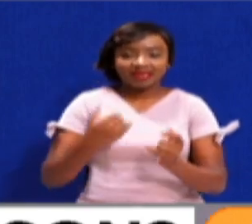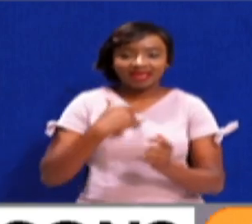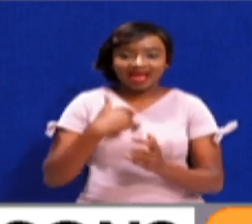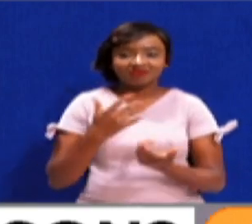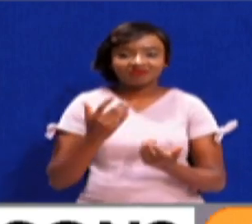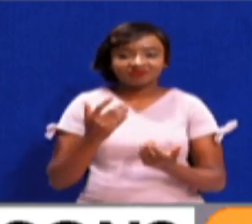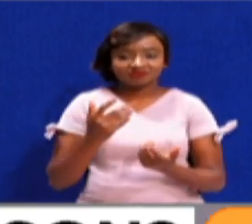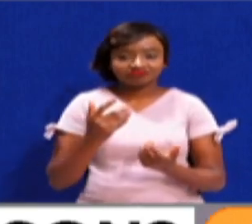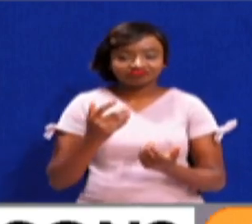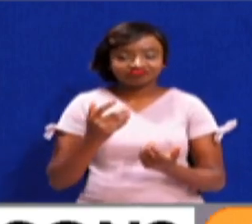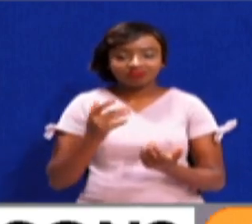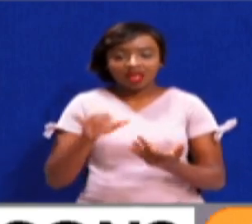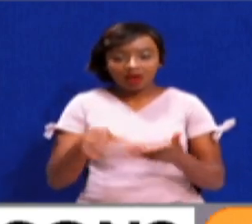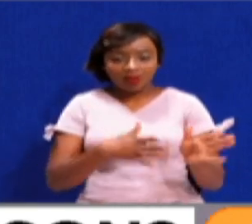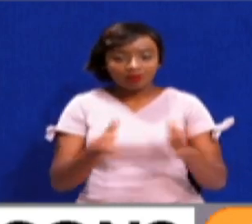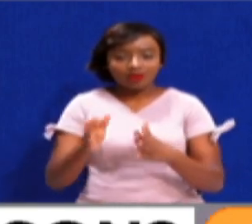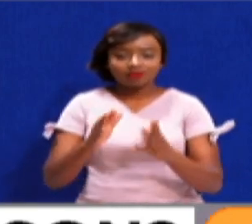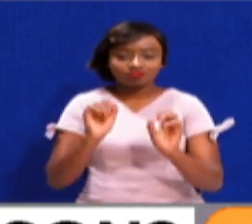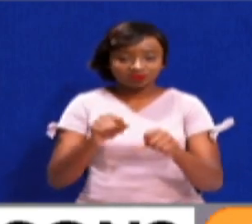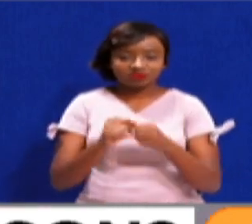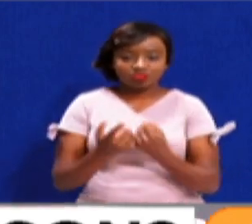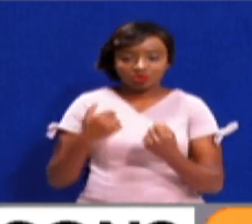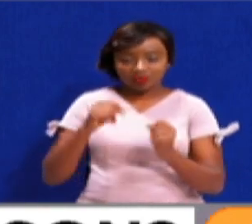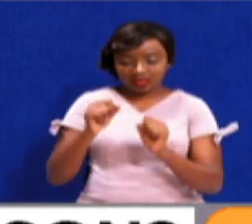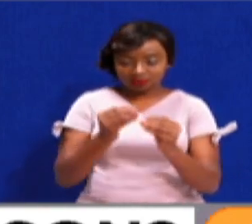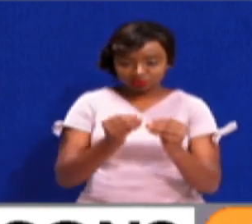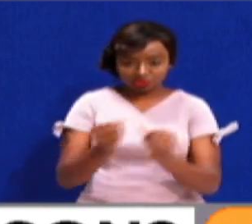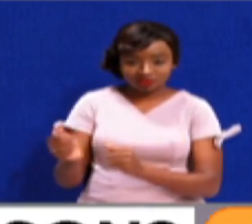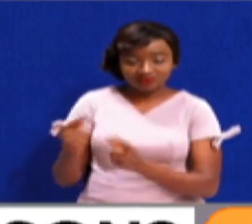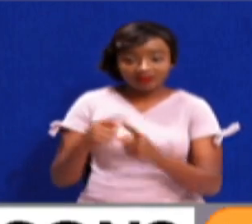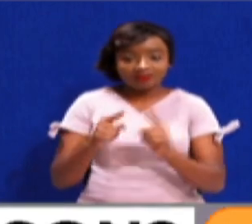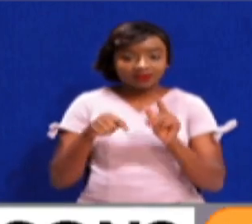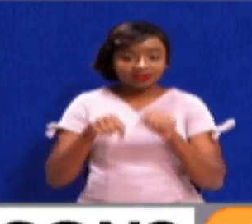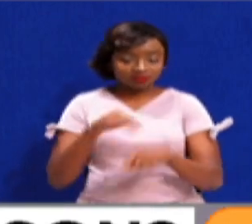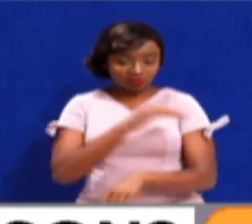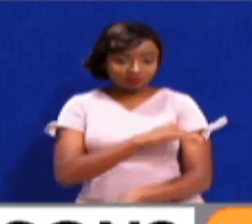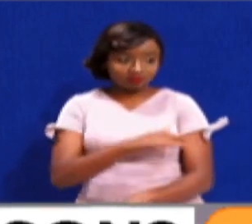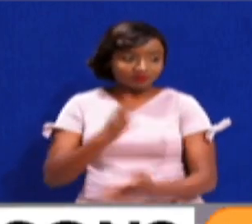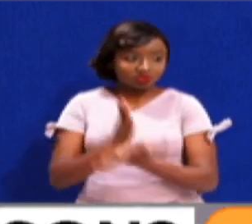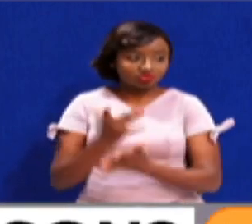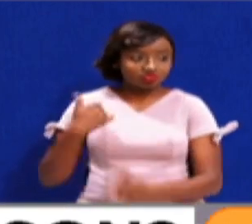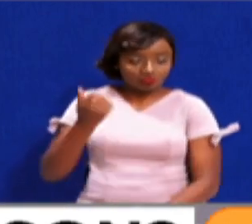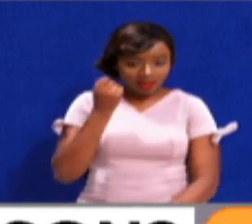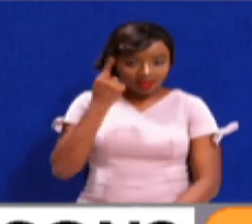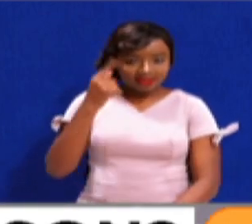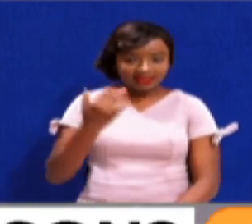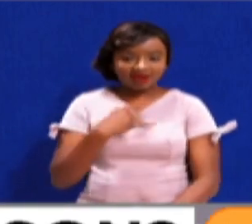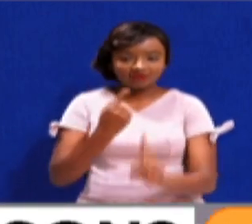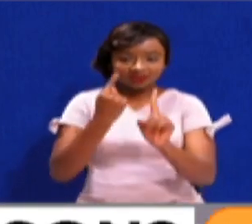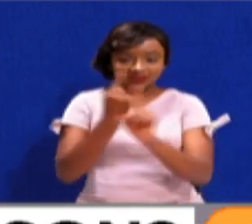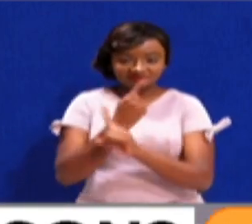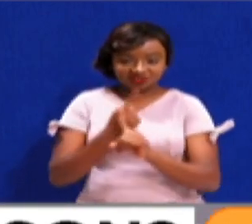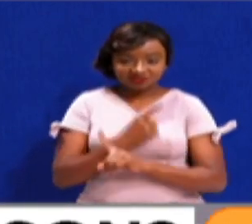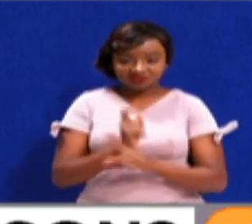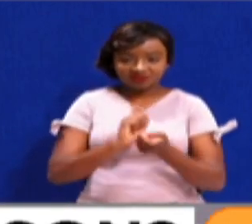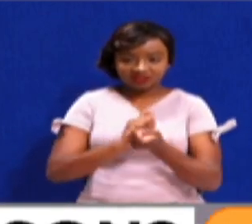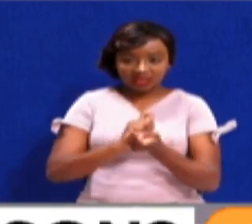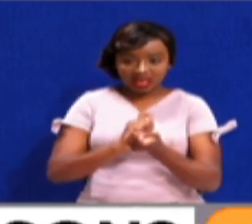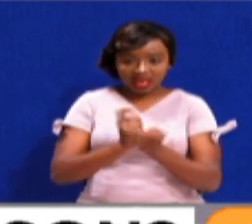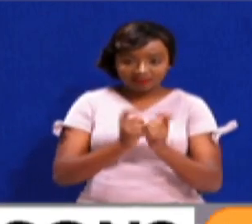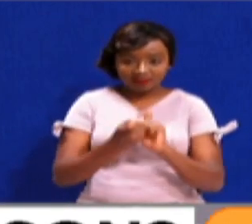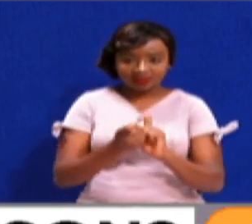of unanimity on how to go about it that is developing. As late as this evening, we understand there are a number of amendments that are coming